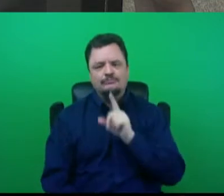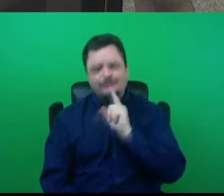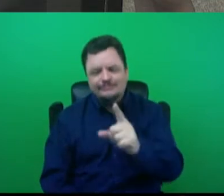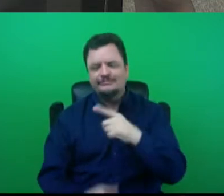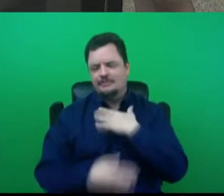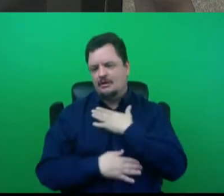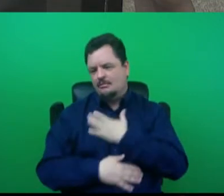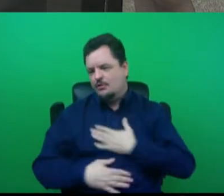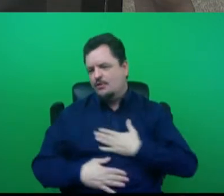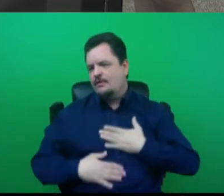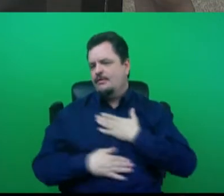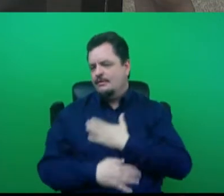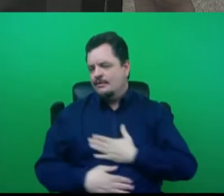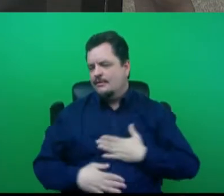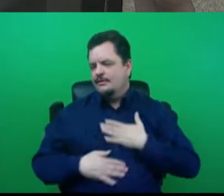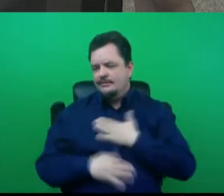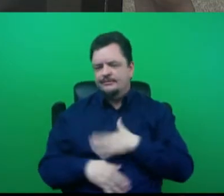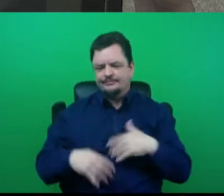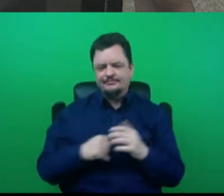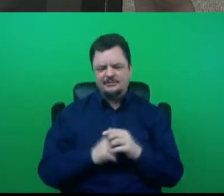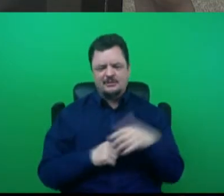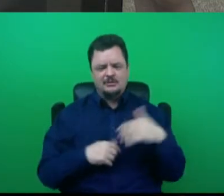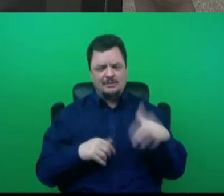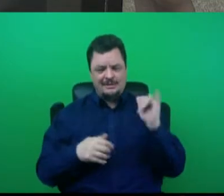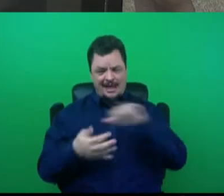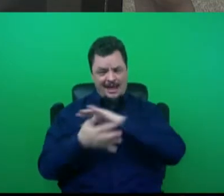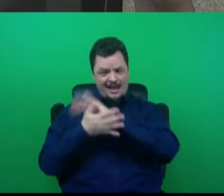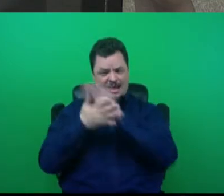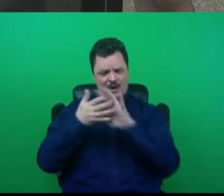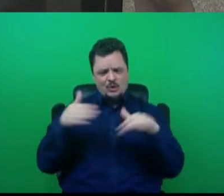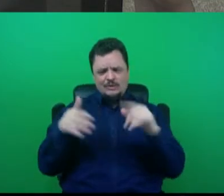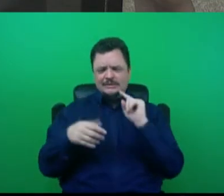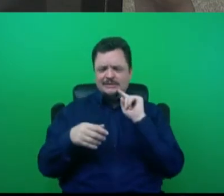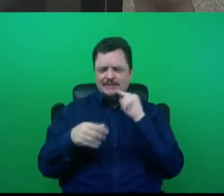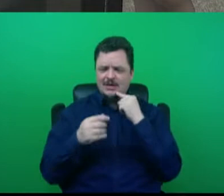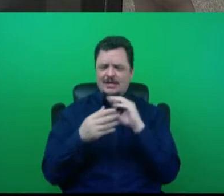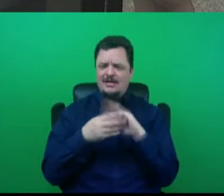and I look forward to continuing to get to know you better outside of this.